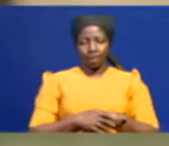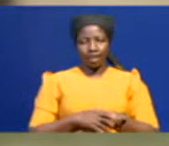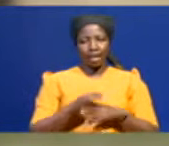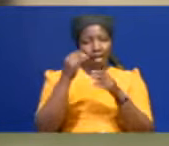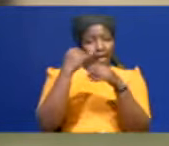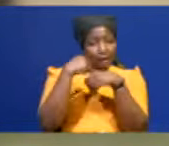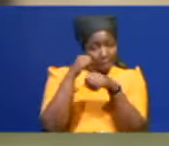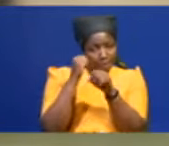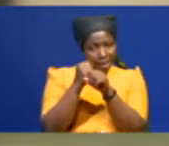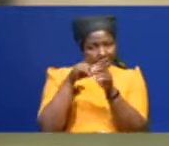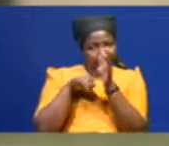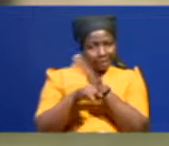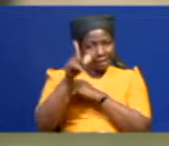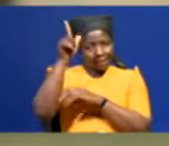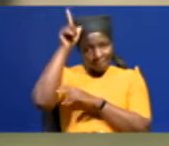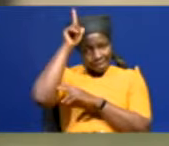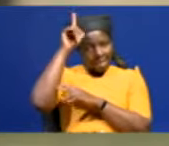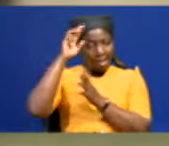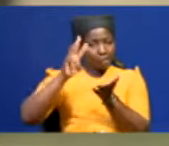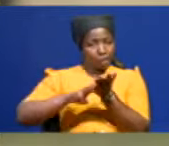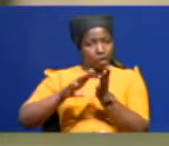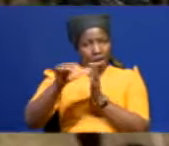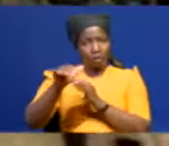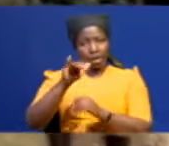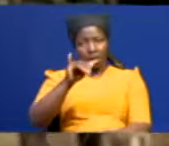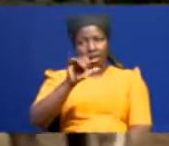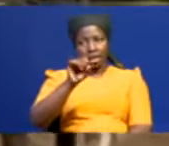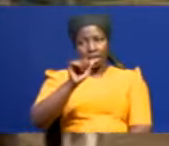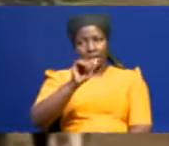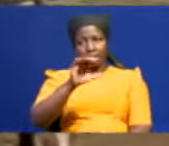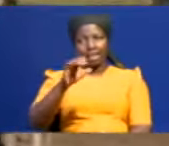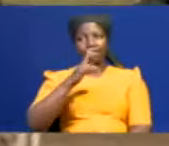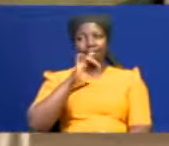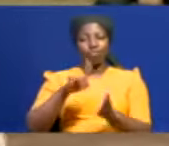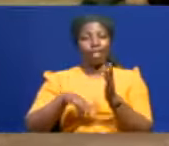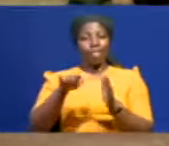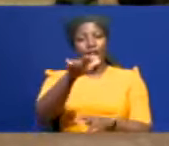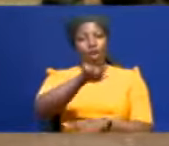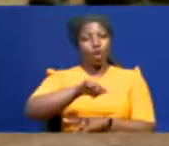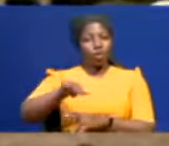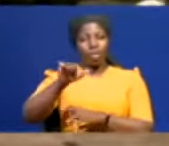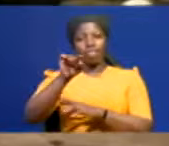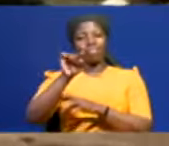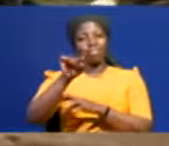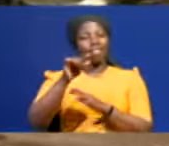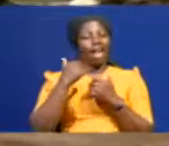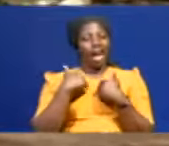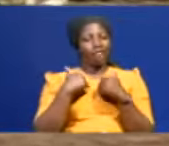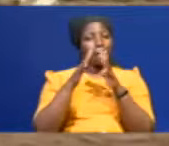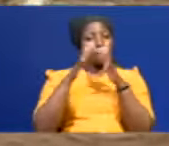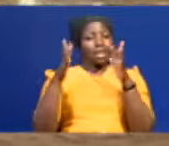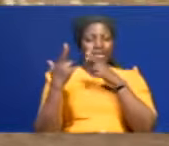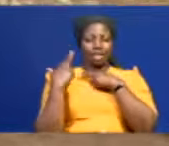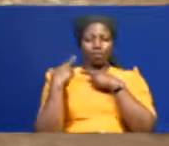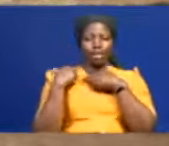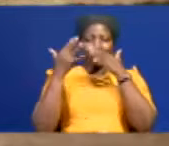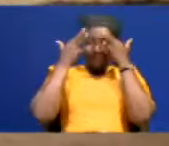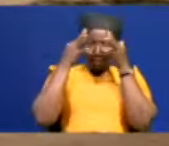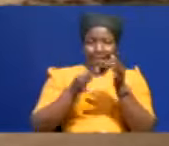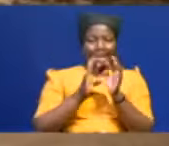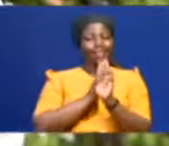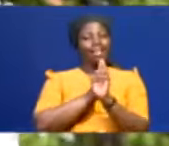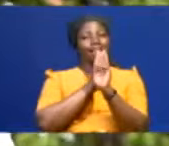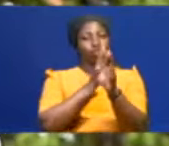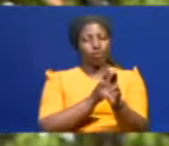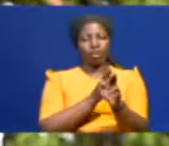County, Isaac Masiga, the film producer, notes the location plays a big role in determining the outcome of the